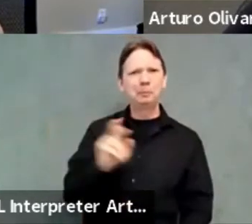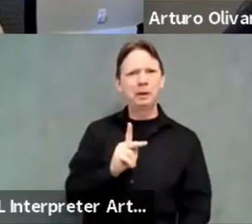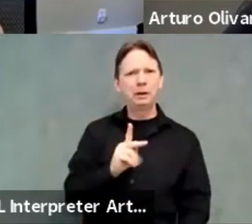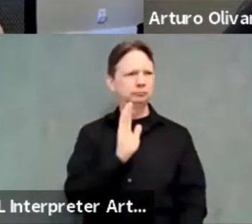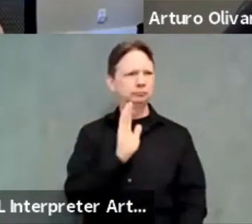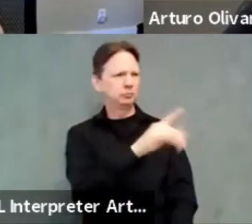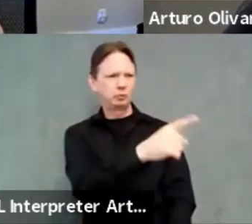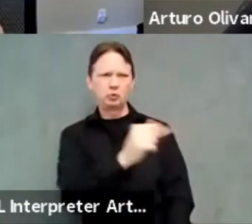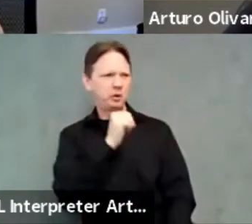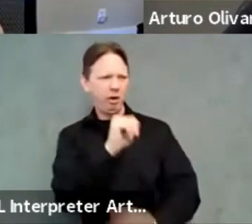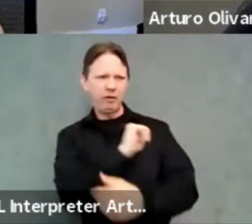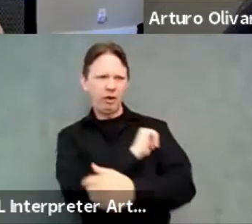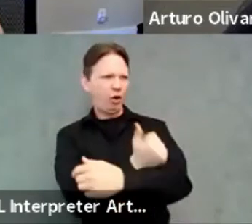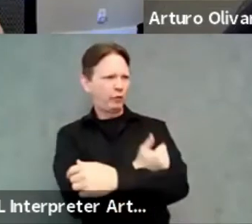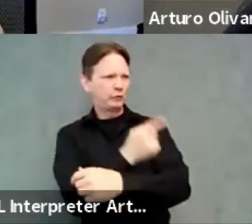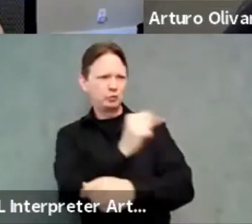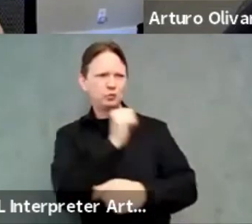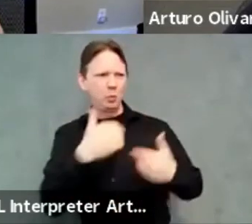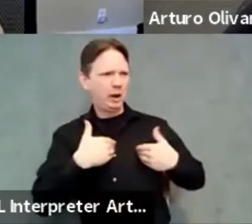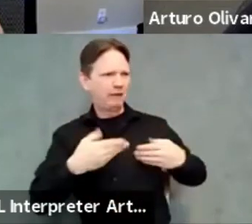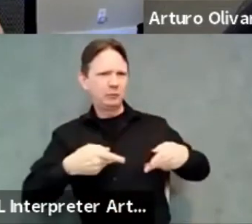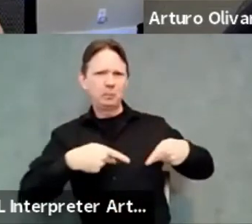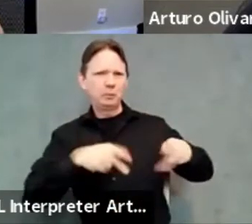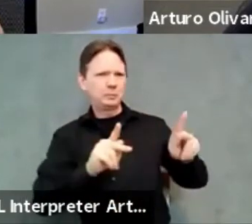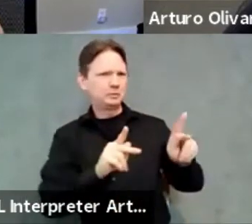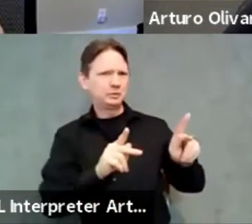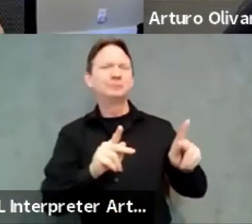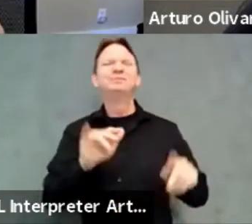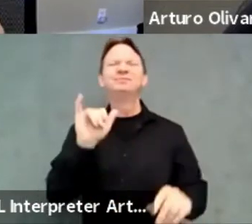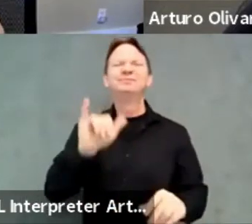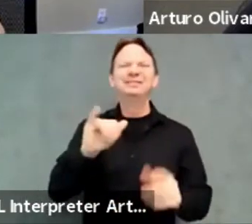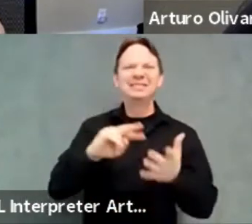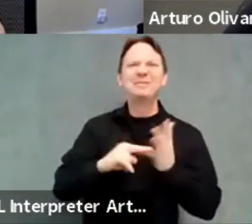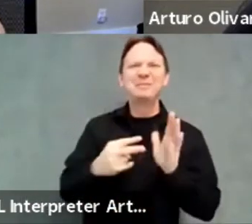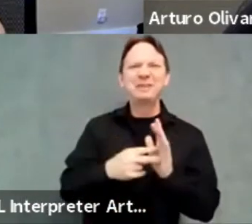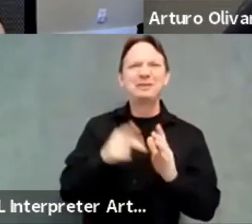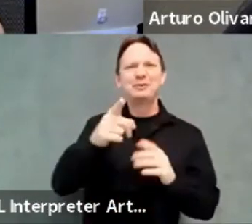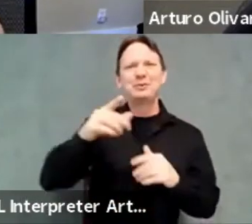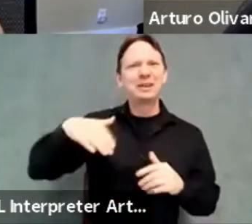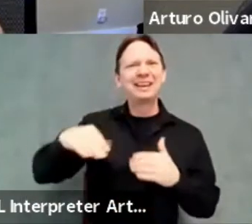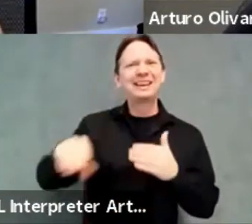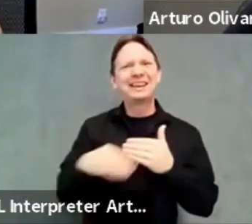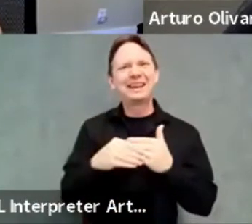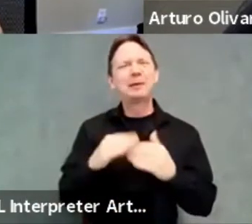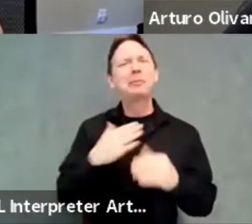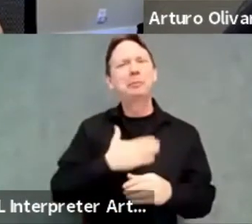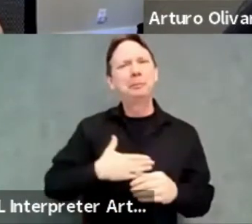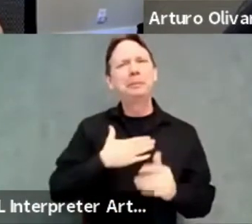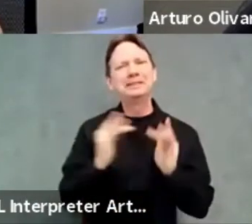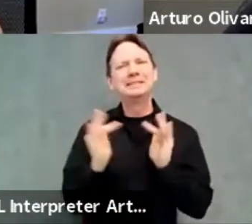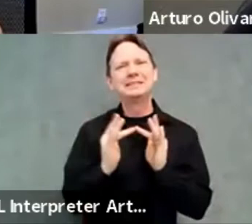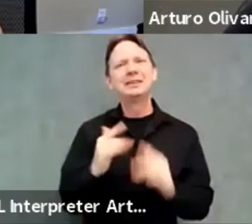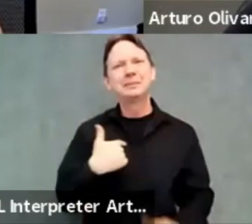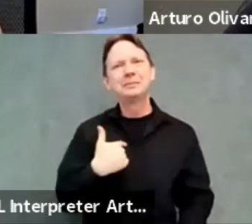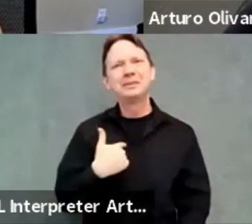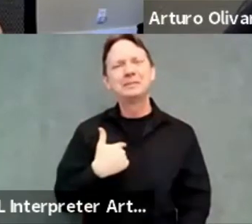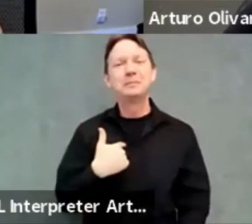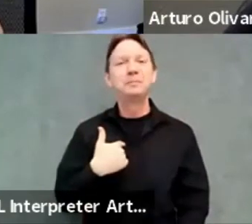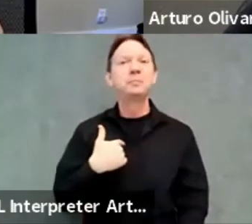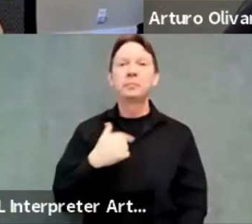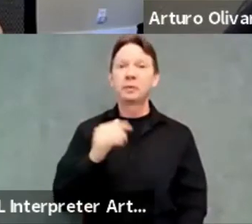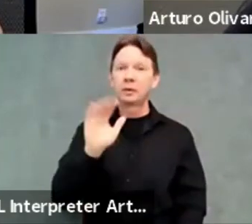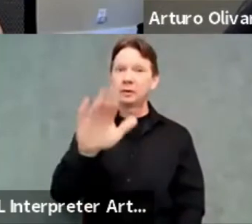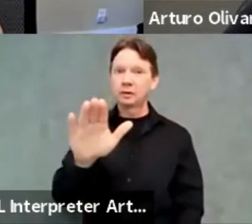answer emails right away. If I don't answer it right away, that means if it's been 2 days, I obviously dropped the ball, so email me